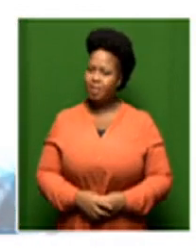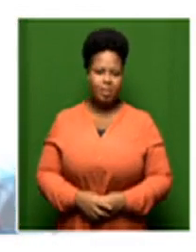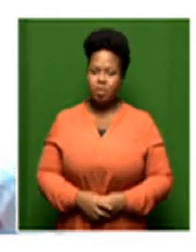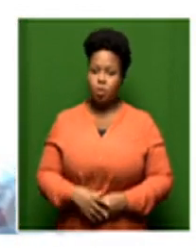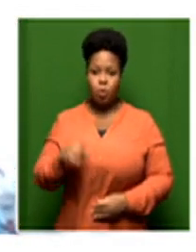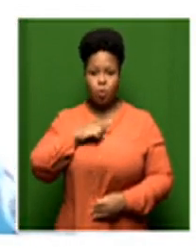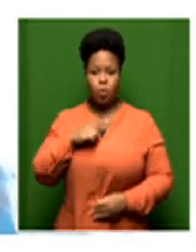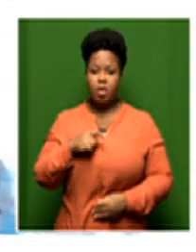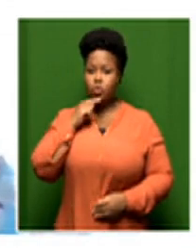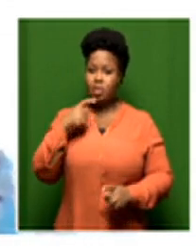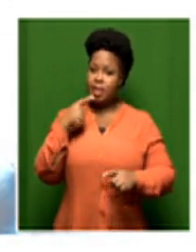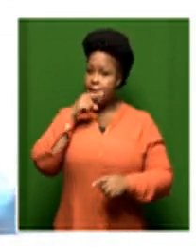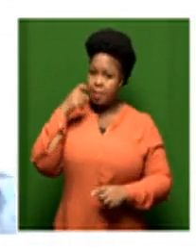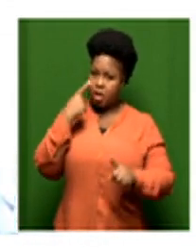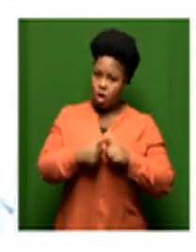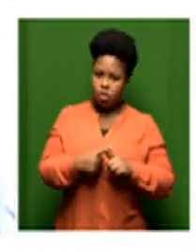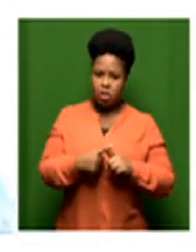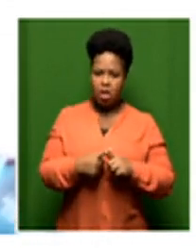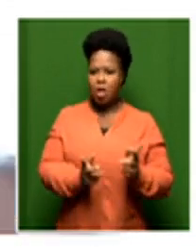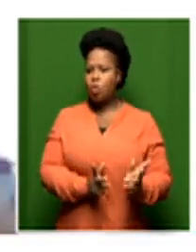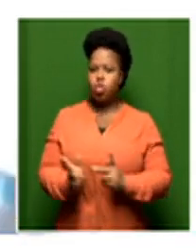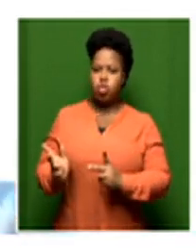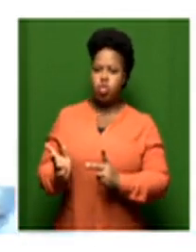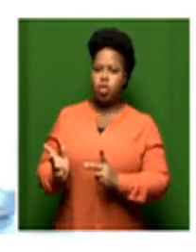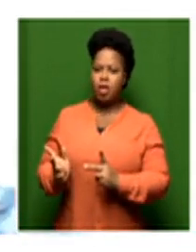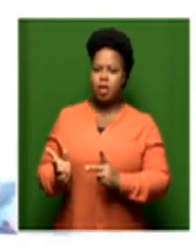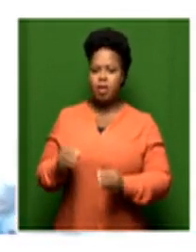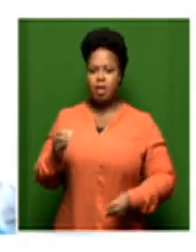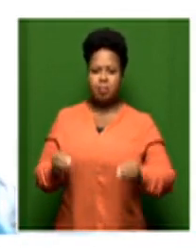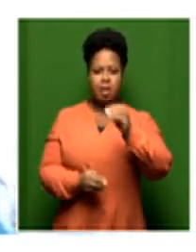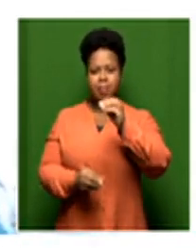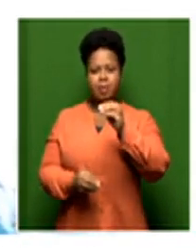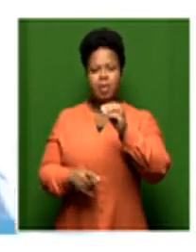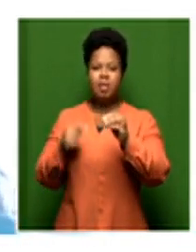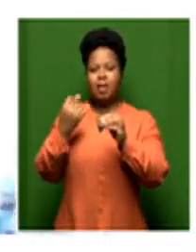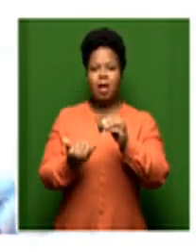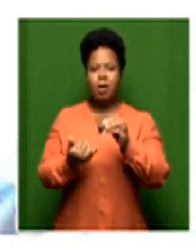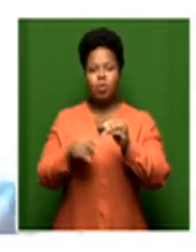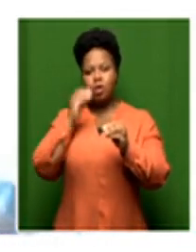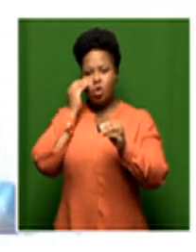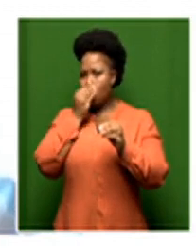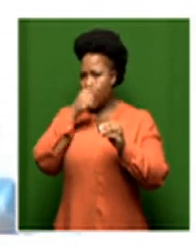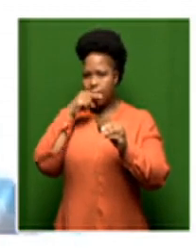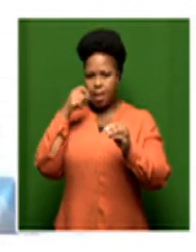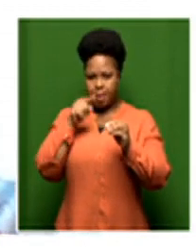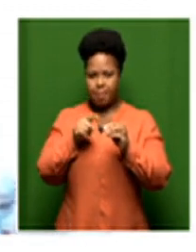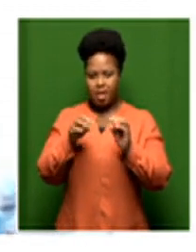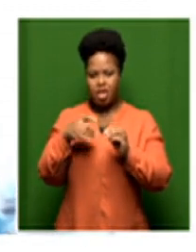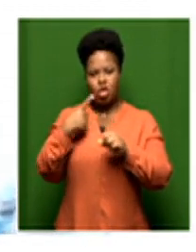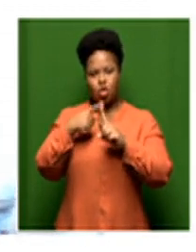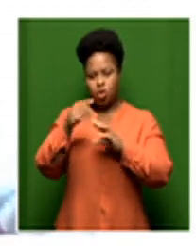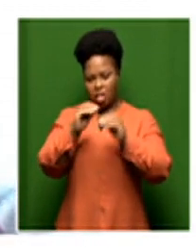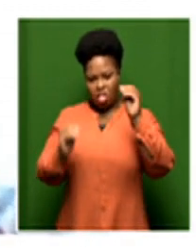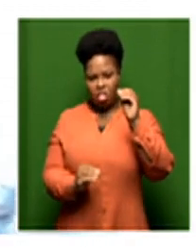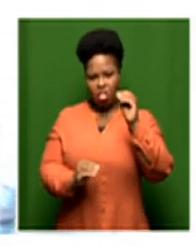In this case, the Xhosa names are being put aside, then they're affirming the Khoi name. The majority of people in this part of